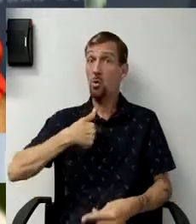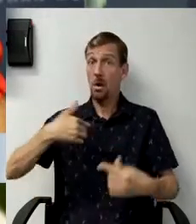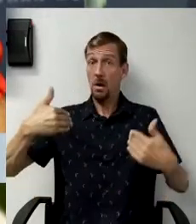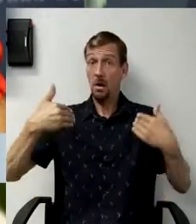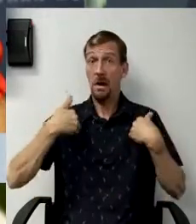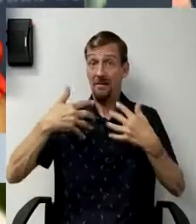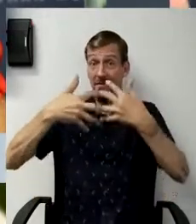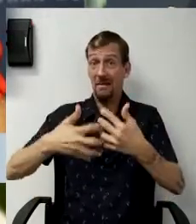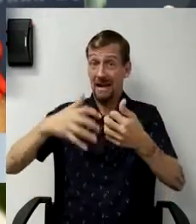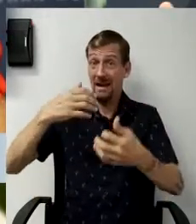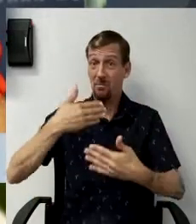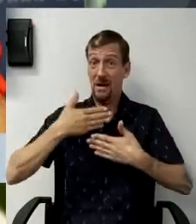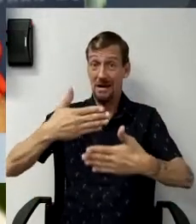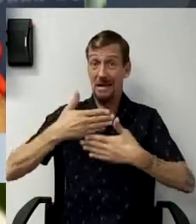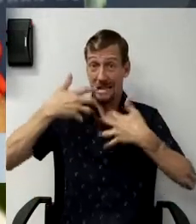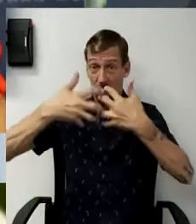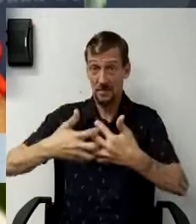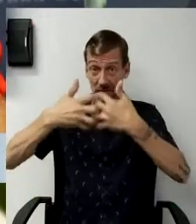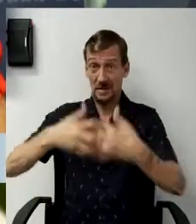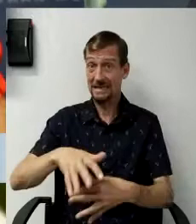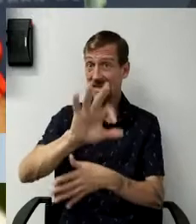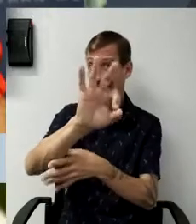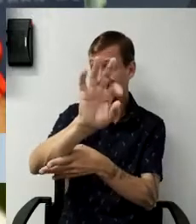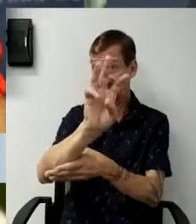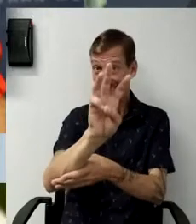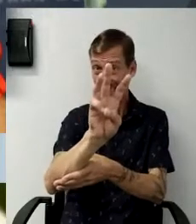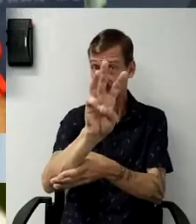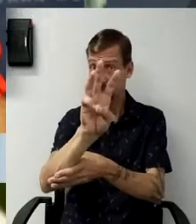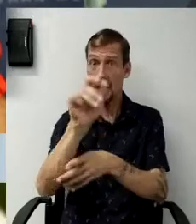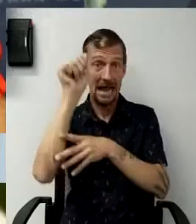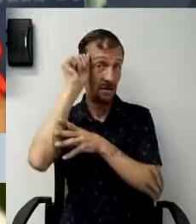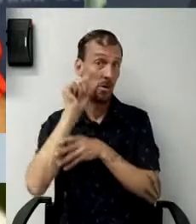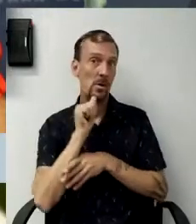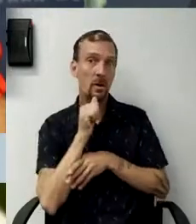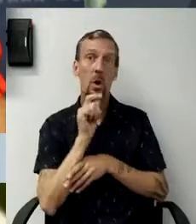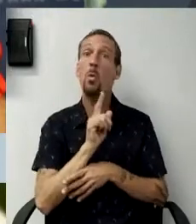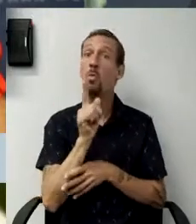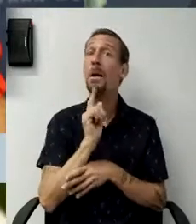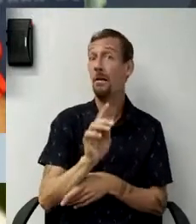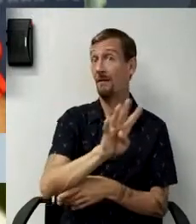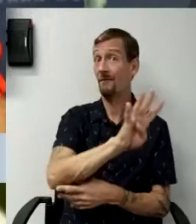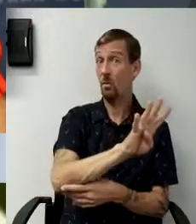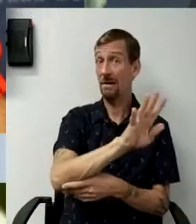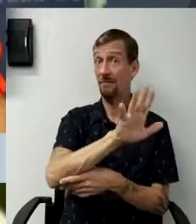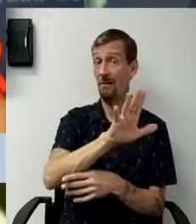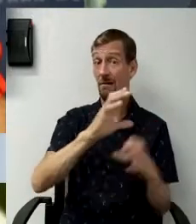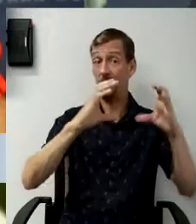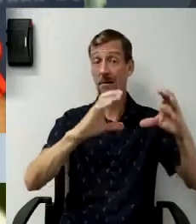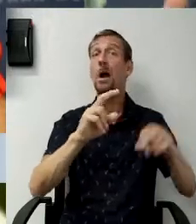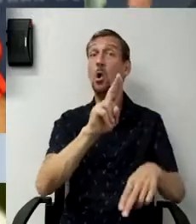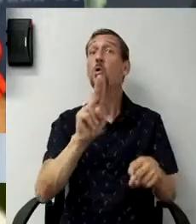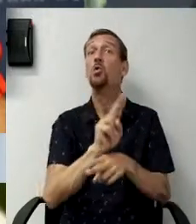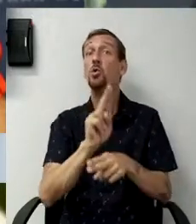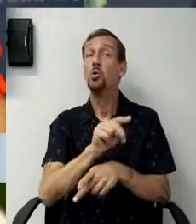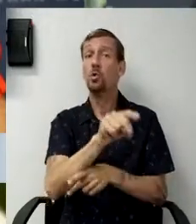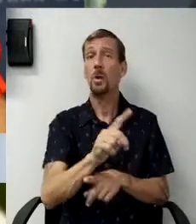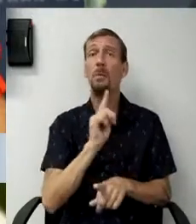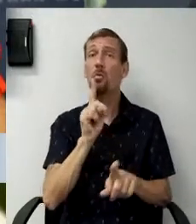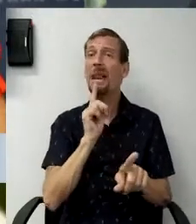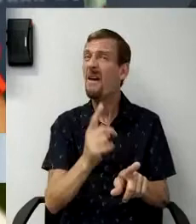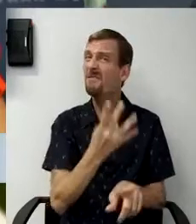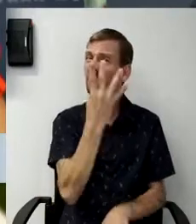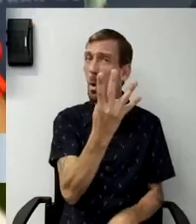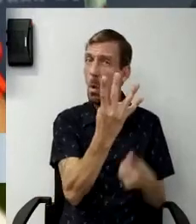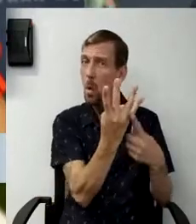96 ventilators, adult ventilators. There are currently 45 of them that are in use, only 4 of them